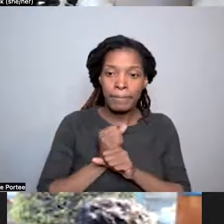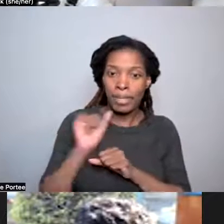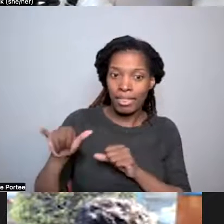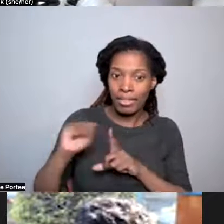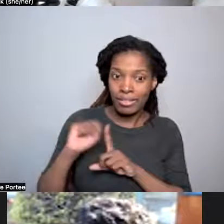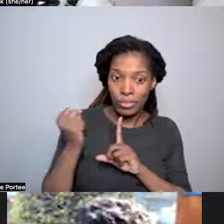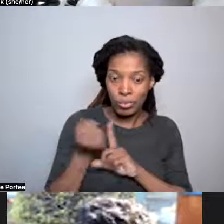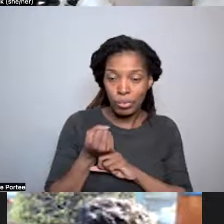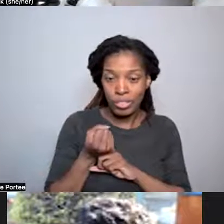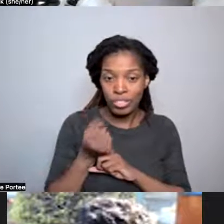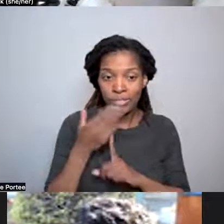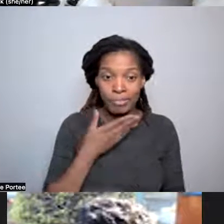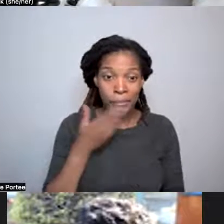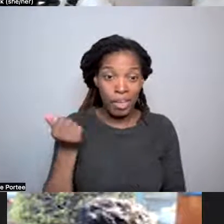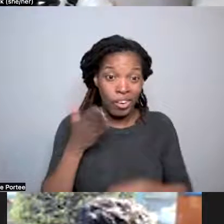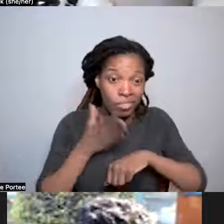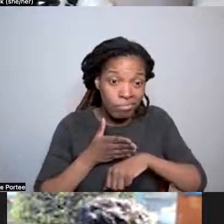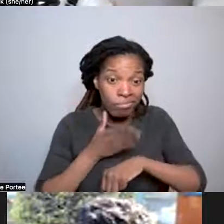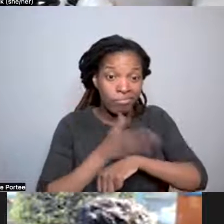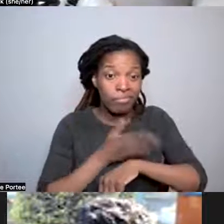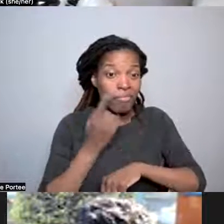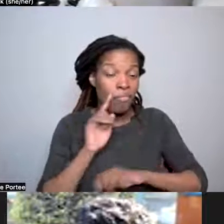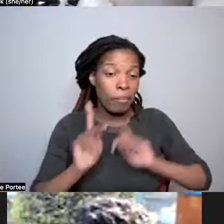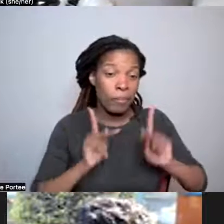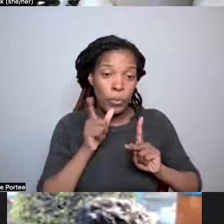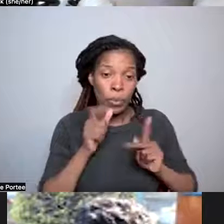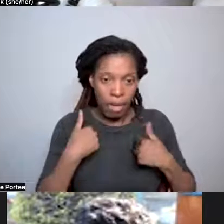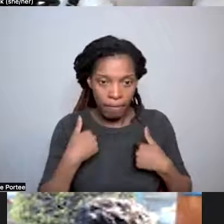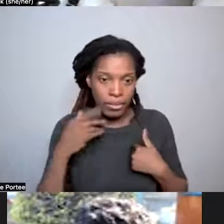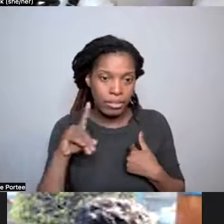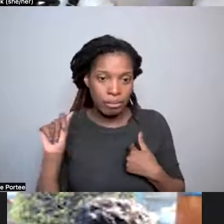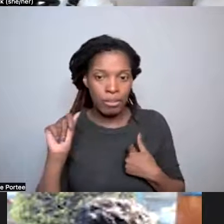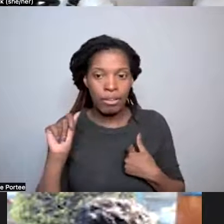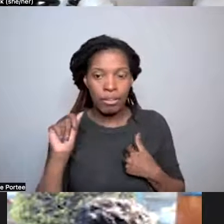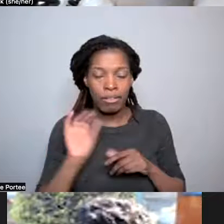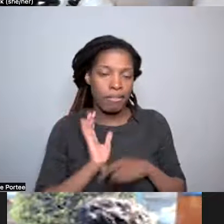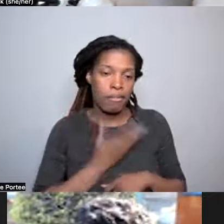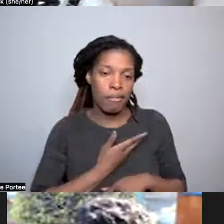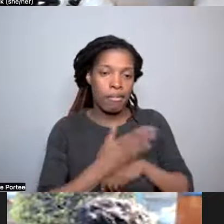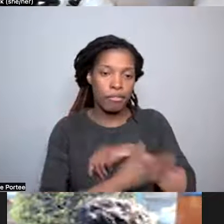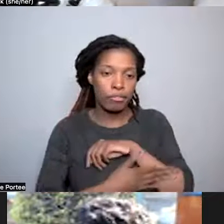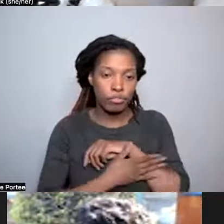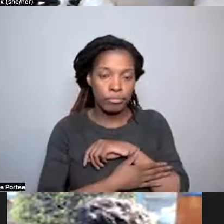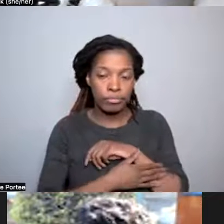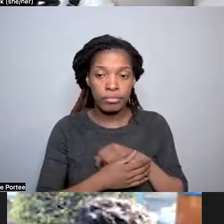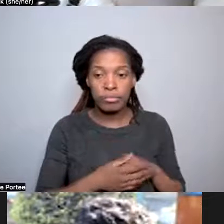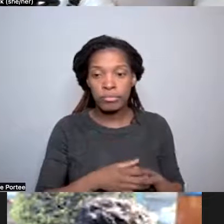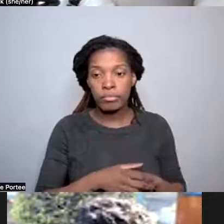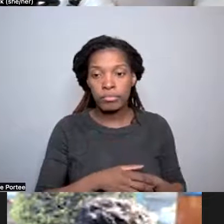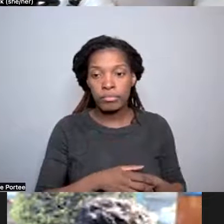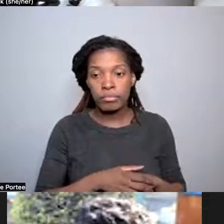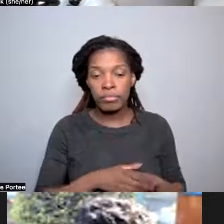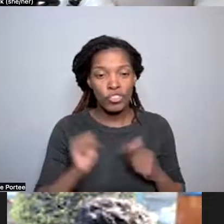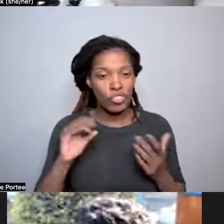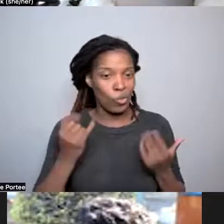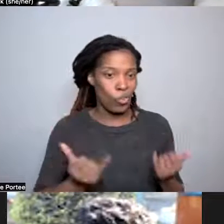situation better for people with disabilities in our country. So based on the injustice